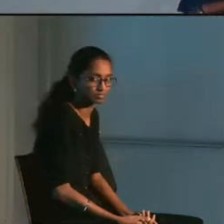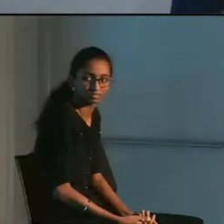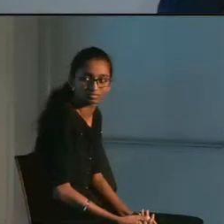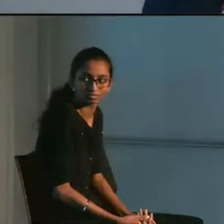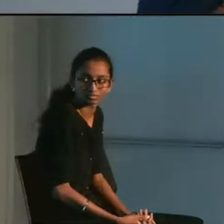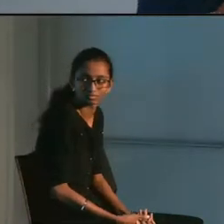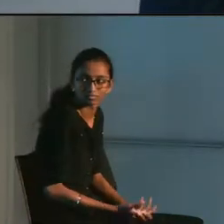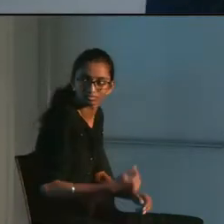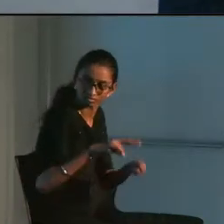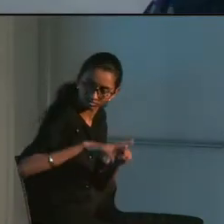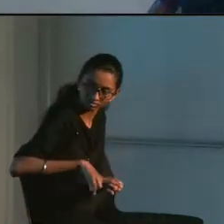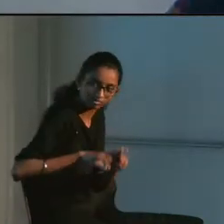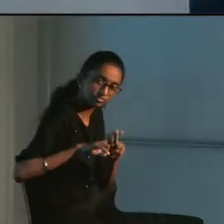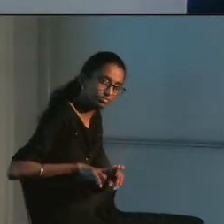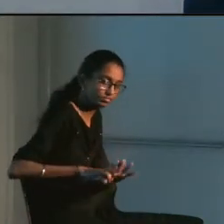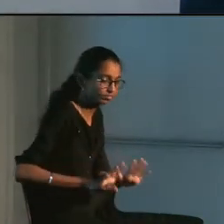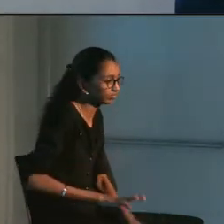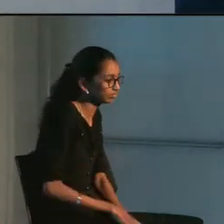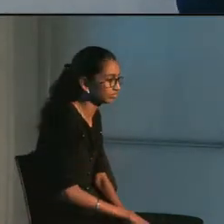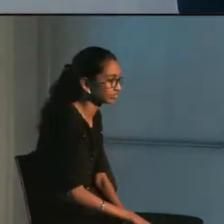Right.